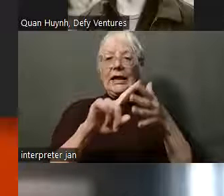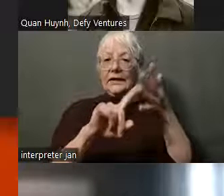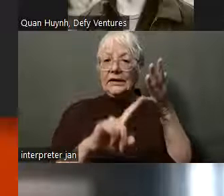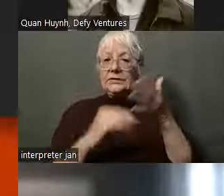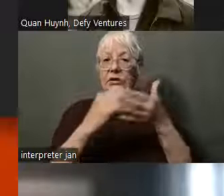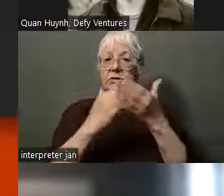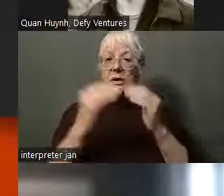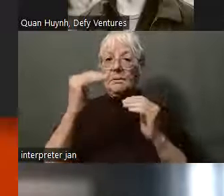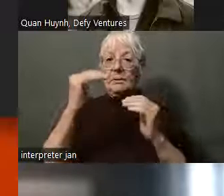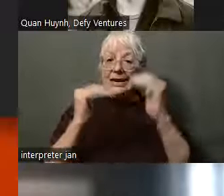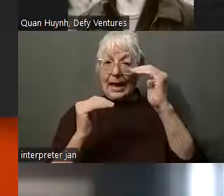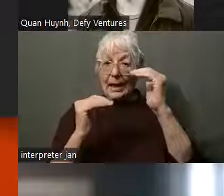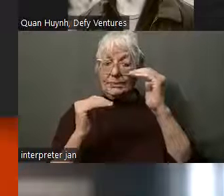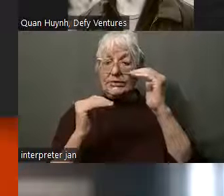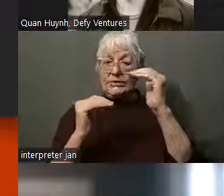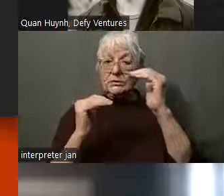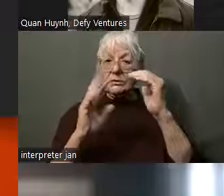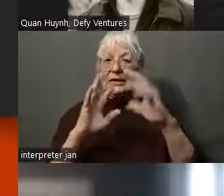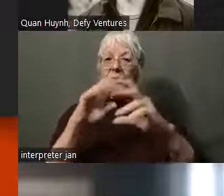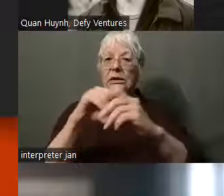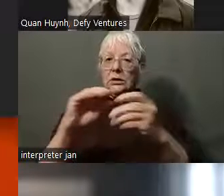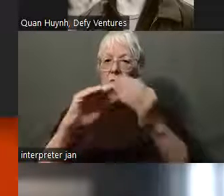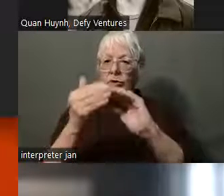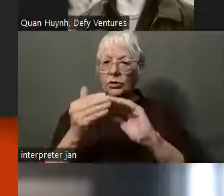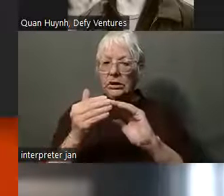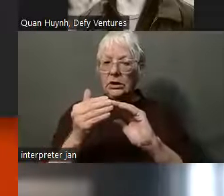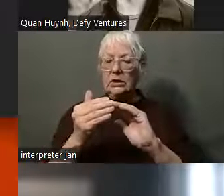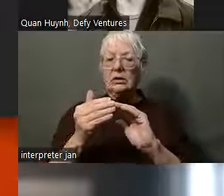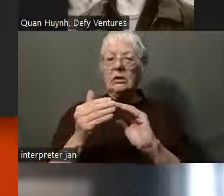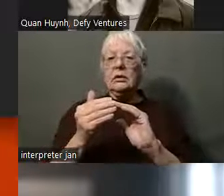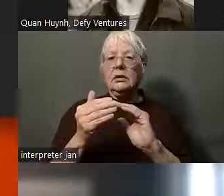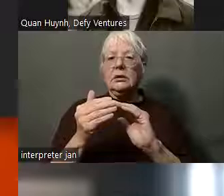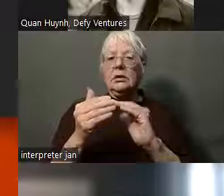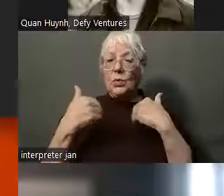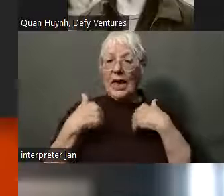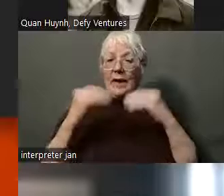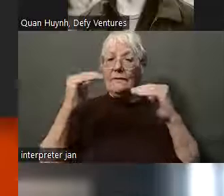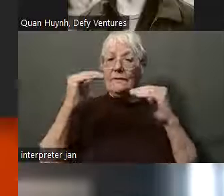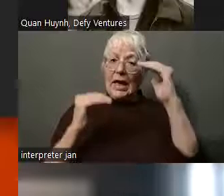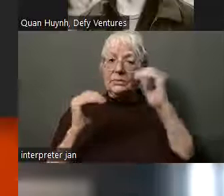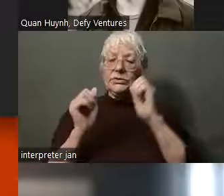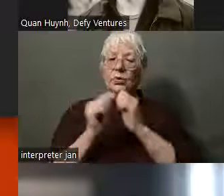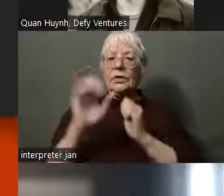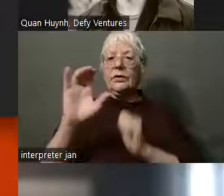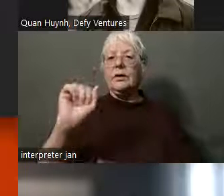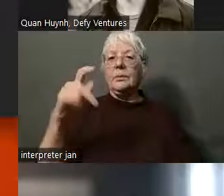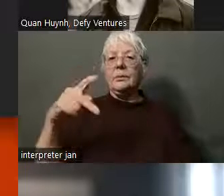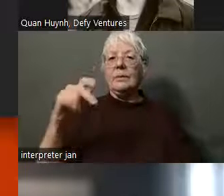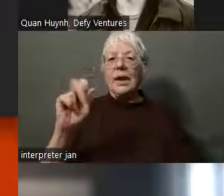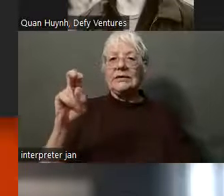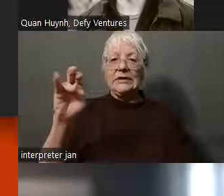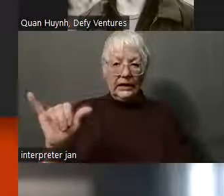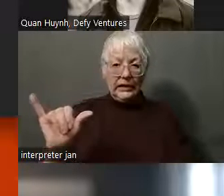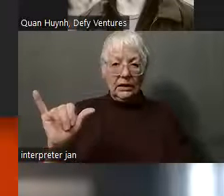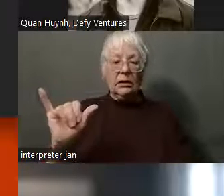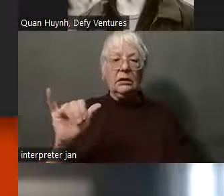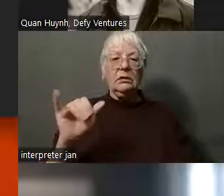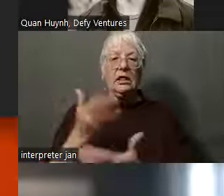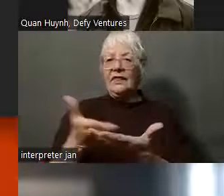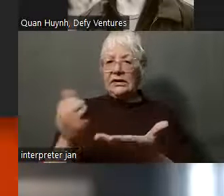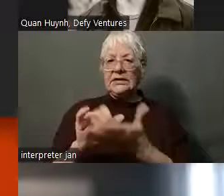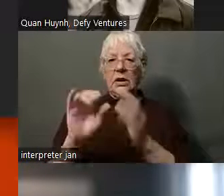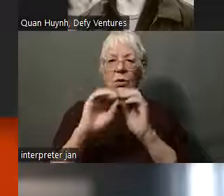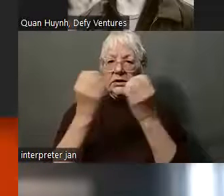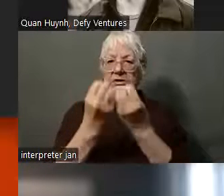gaps available to the community. Are there gaps in capacity, things that organizations need to